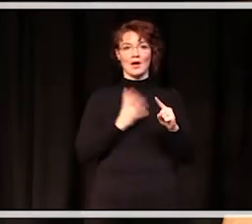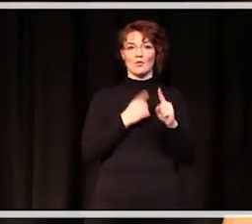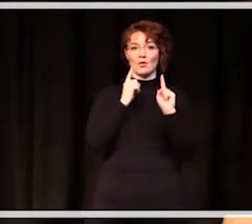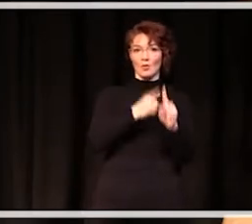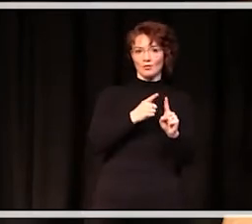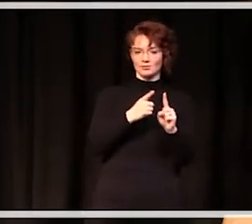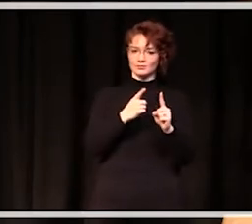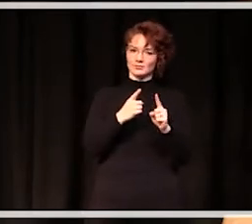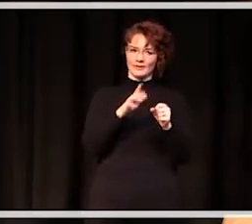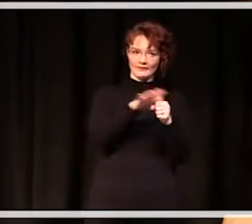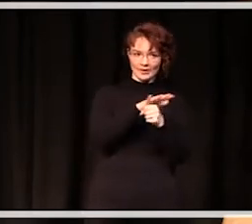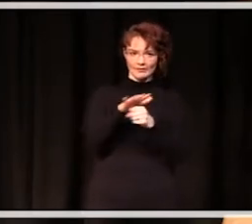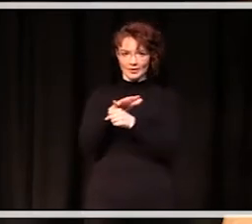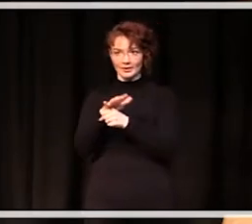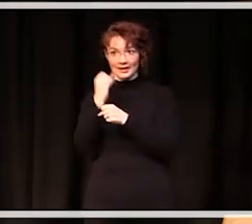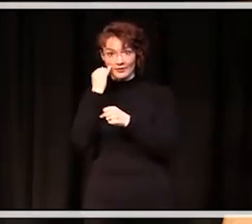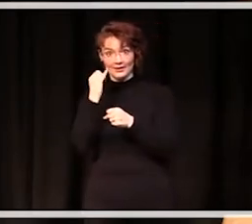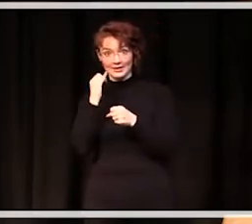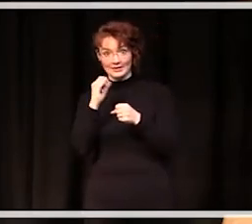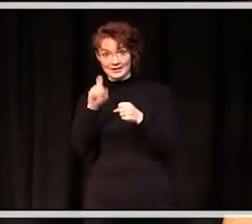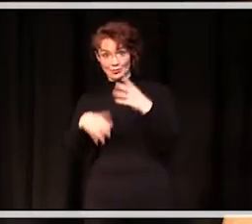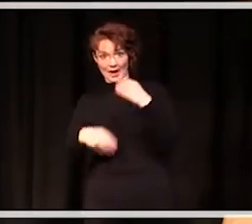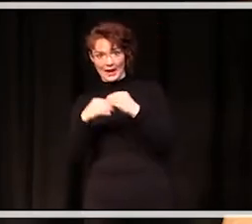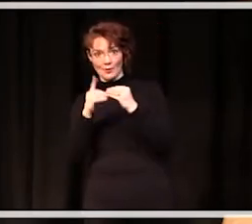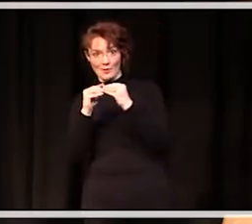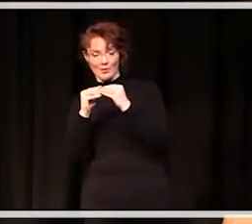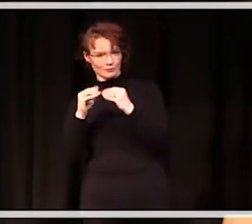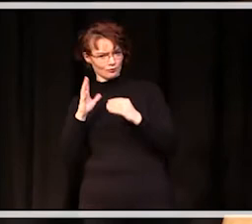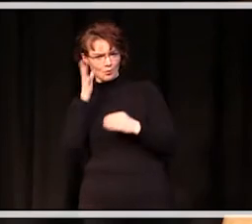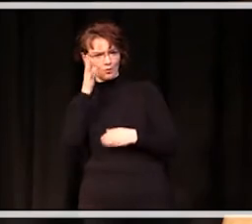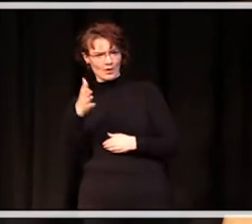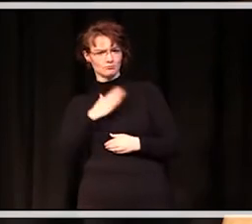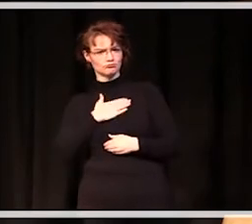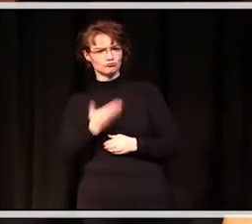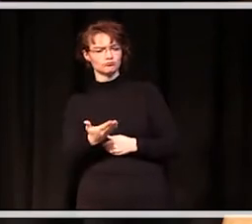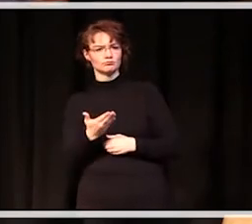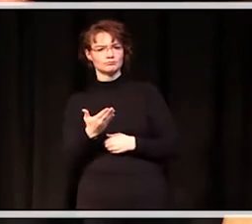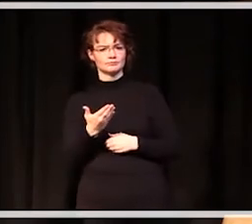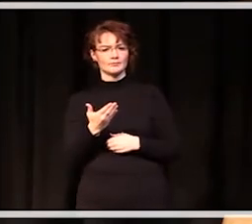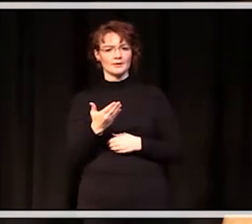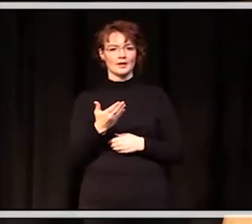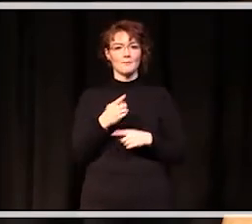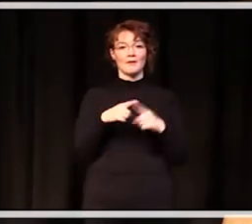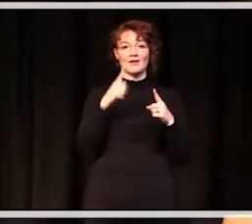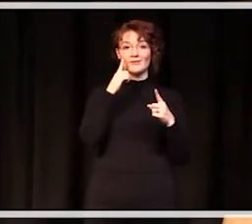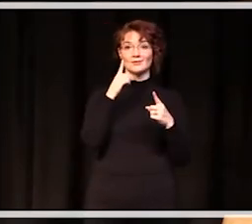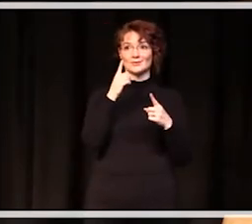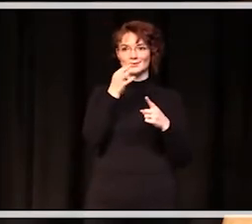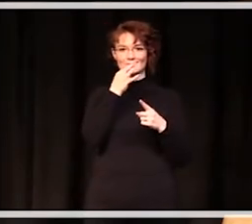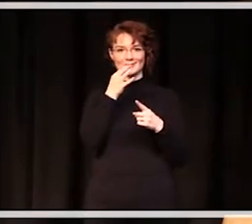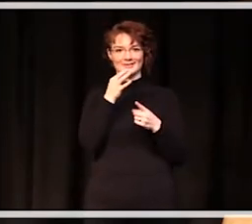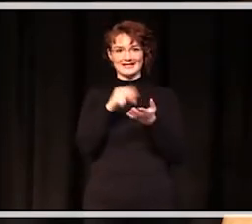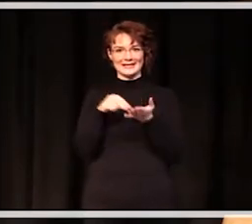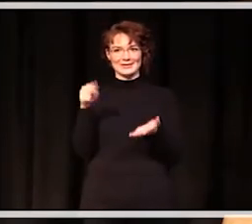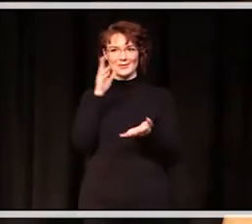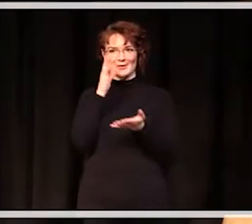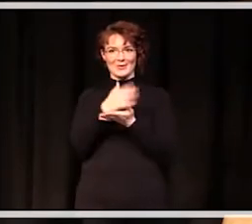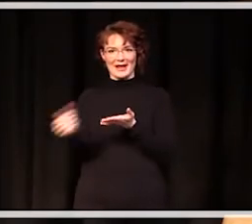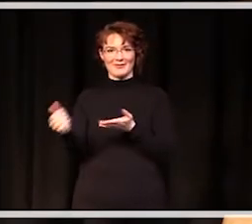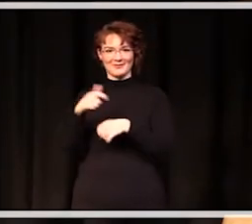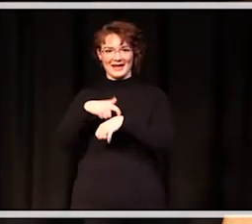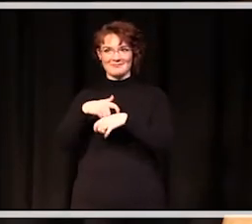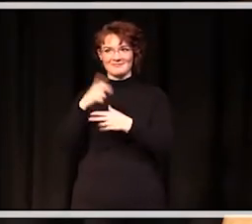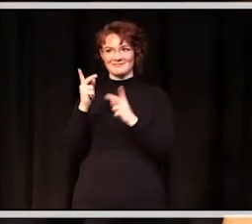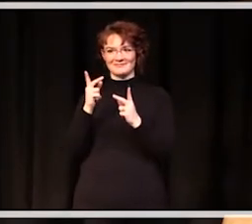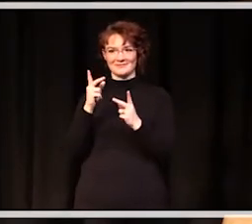to be able then to add another one for you to be a part of. Of course, there will be at some point in time, we're going to run out of Easter. So there's only so many